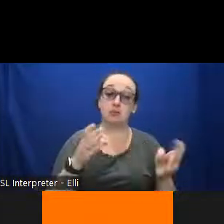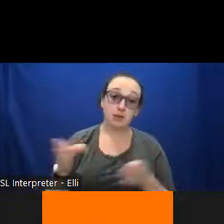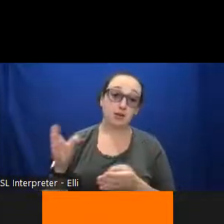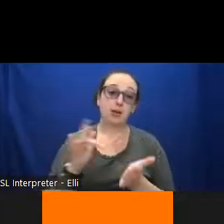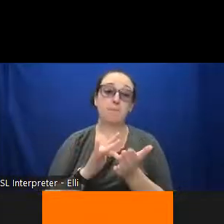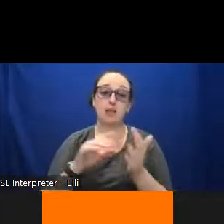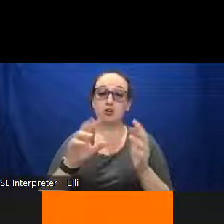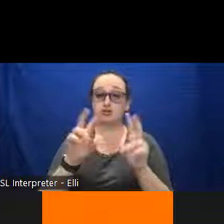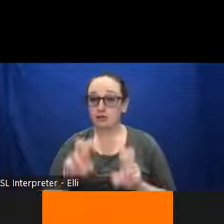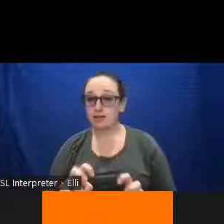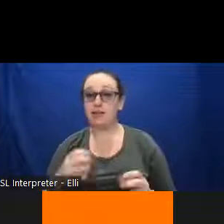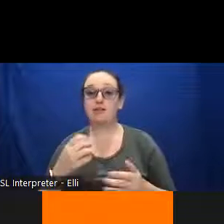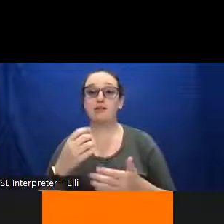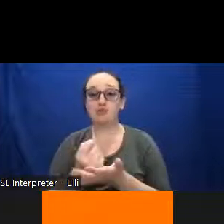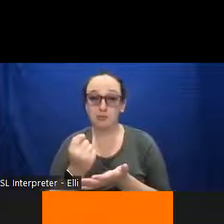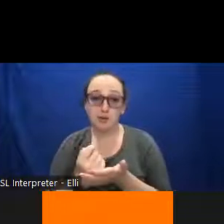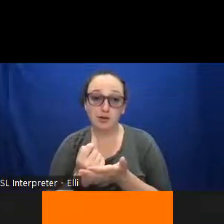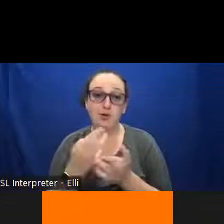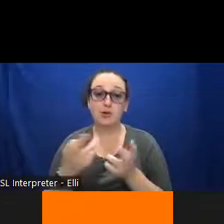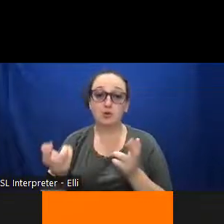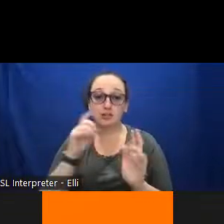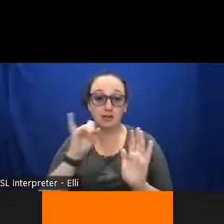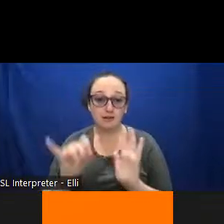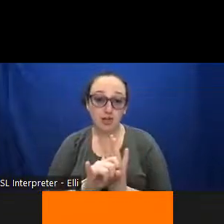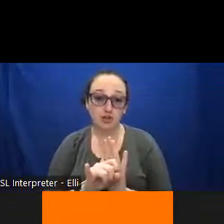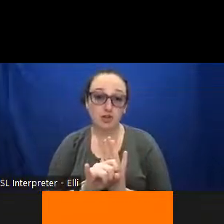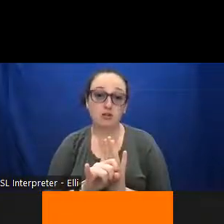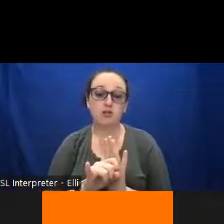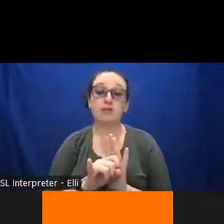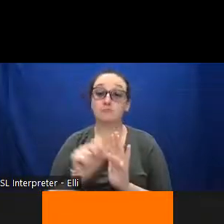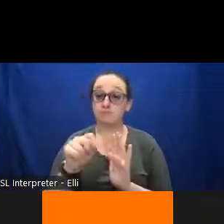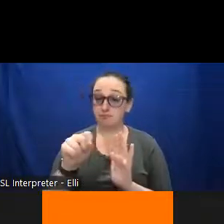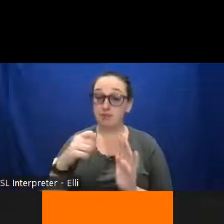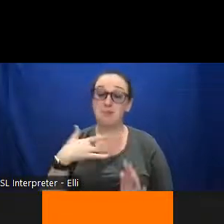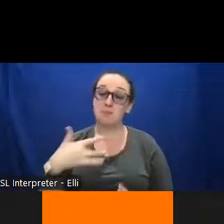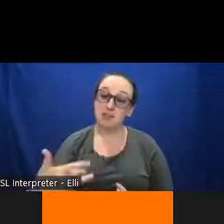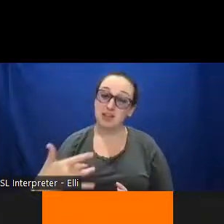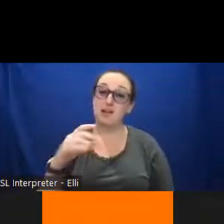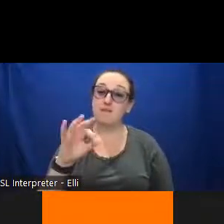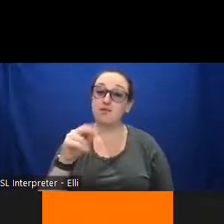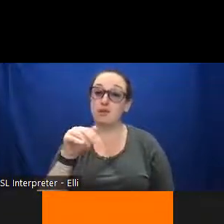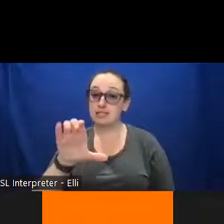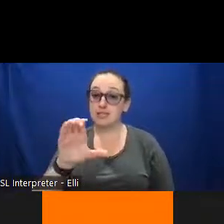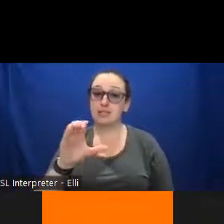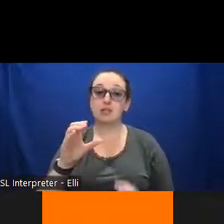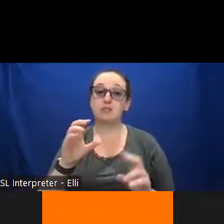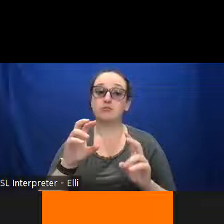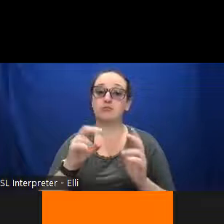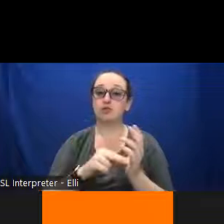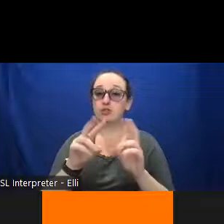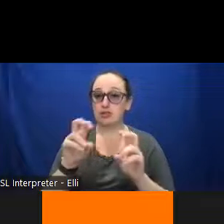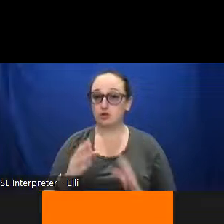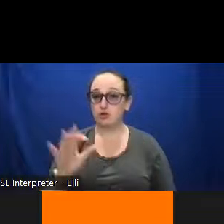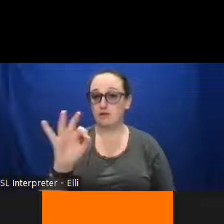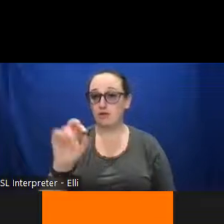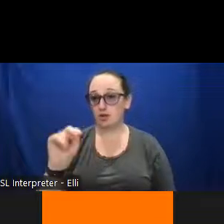treatment, resource identifications. Forensic nurse examiners are typically pretty savvy about